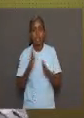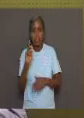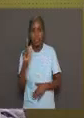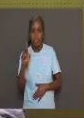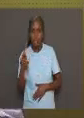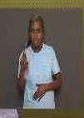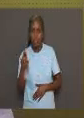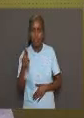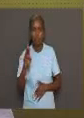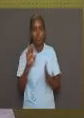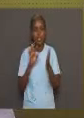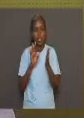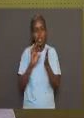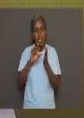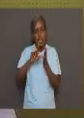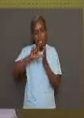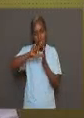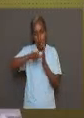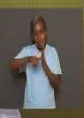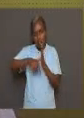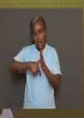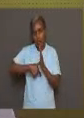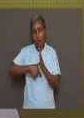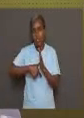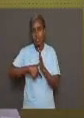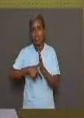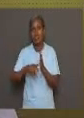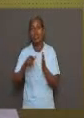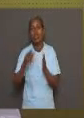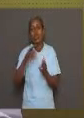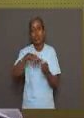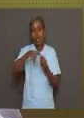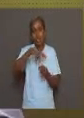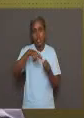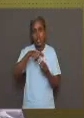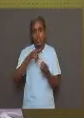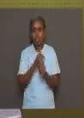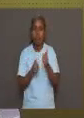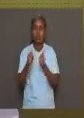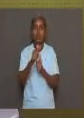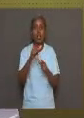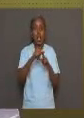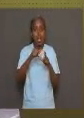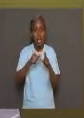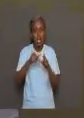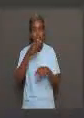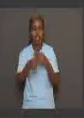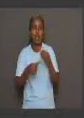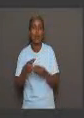be a counterclockwise rotation through an angle about the origin.